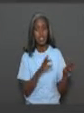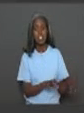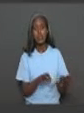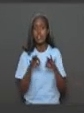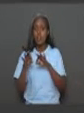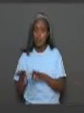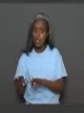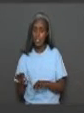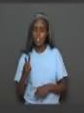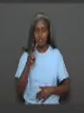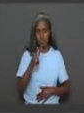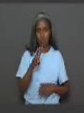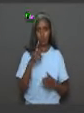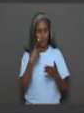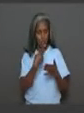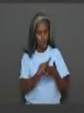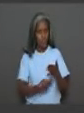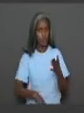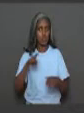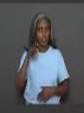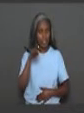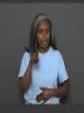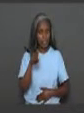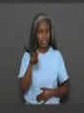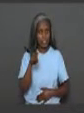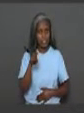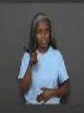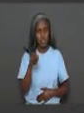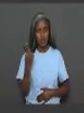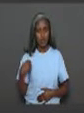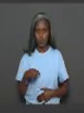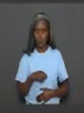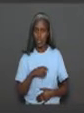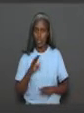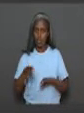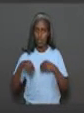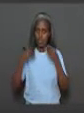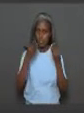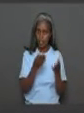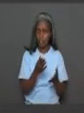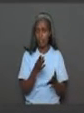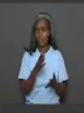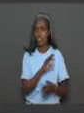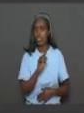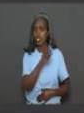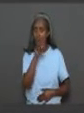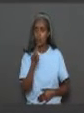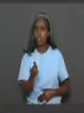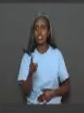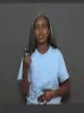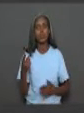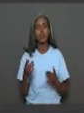Substituting the two values of x, we are given an equation